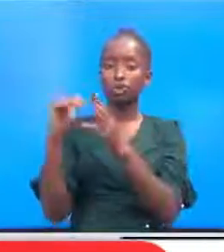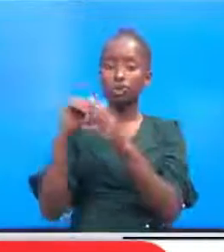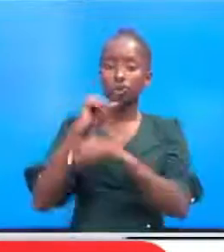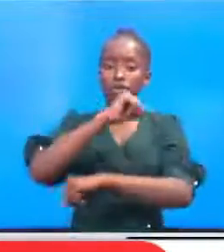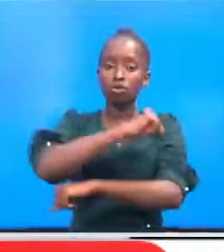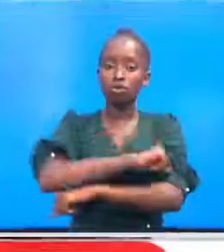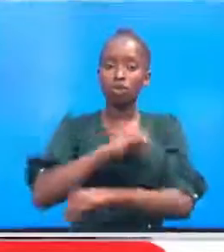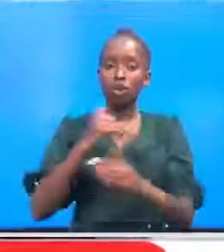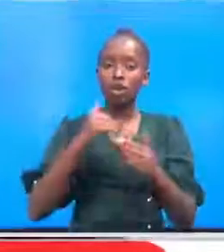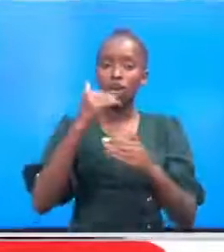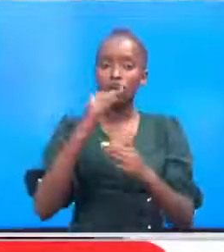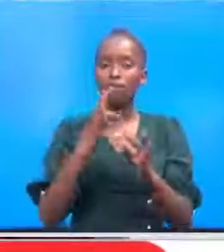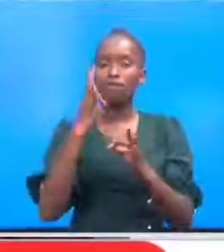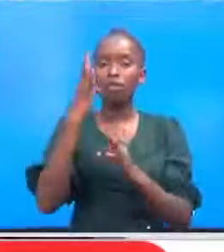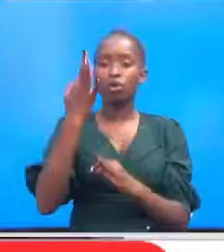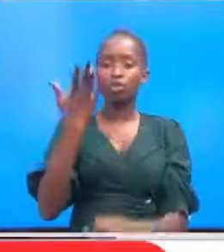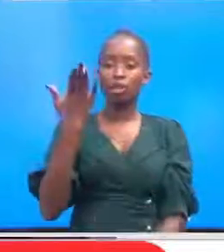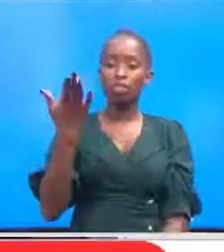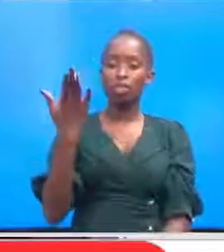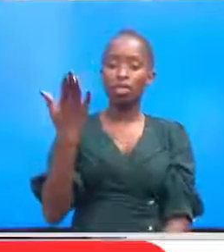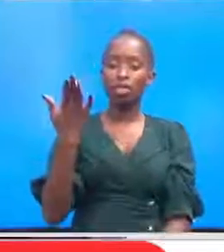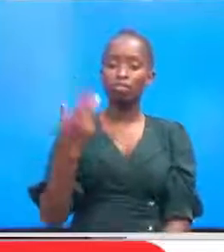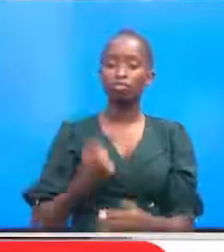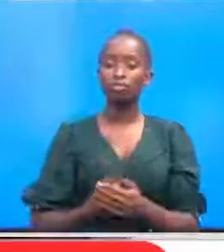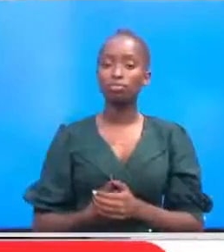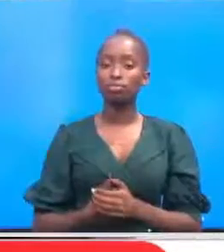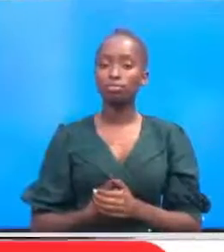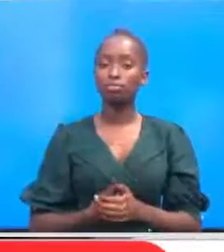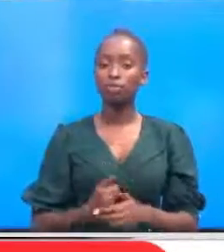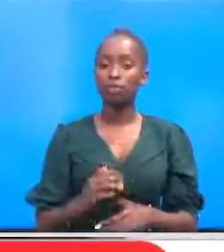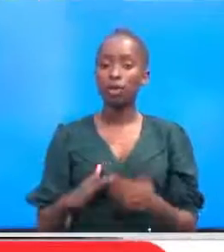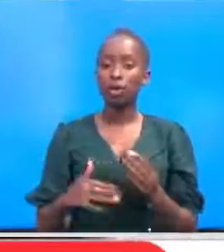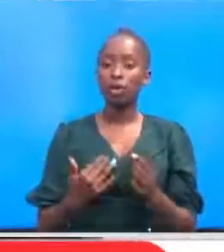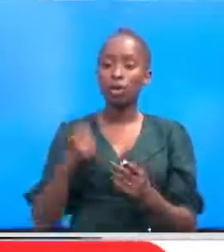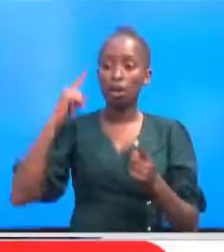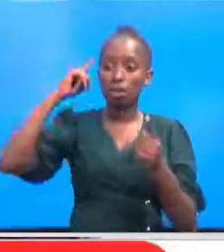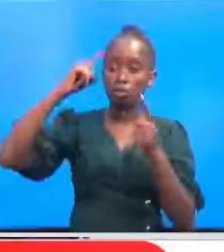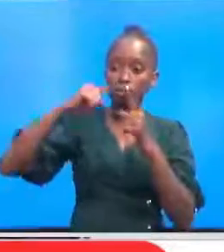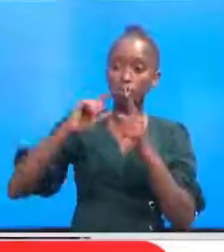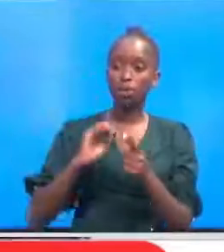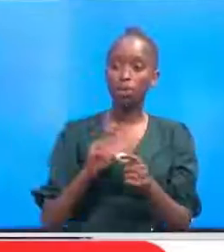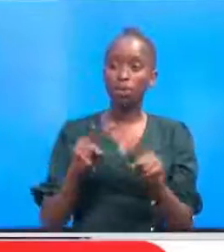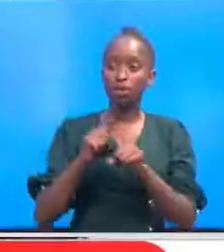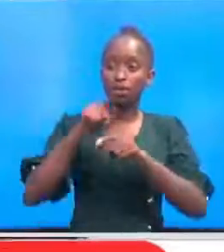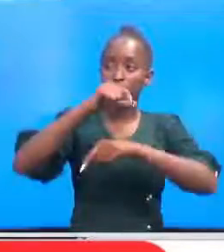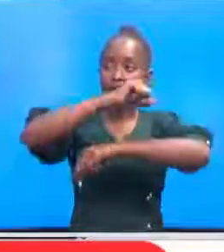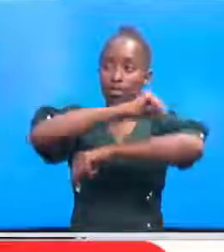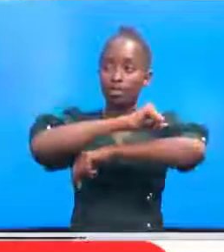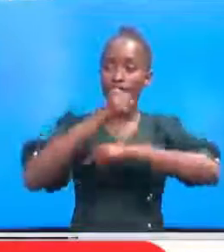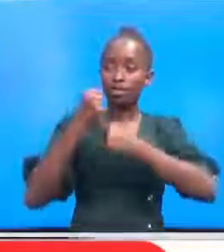future of tomorrow. Because of our target as a school, rescuing